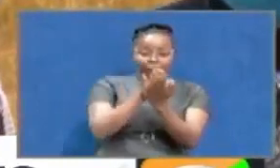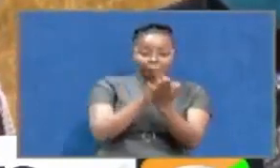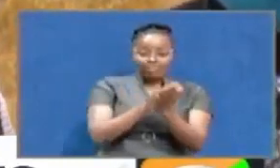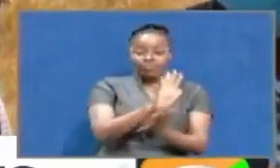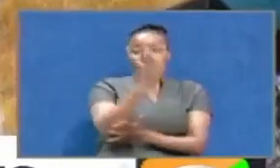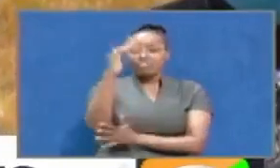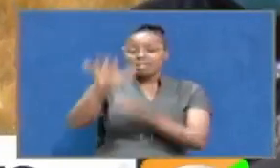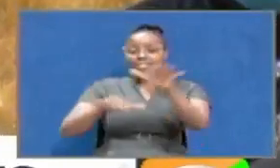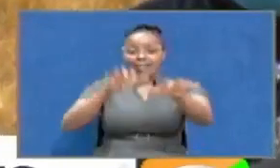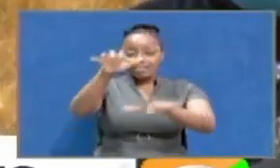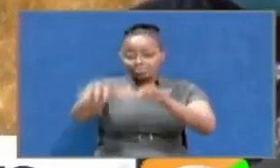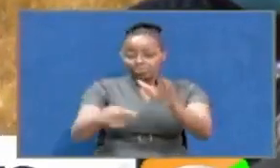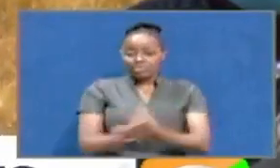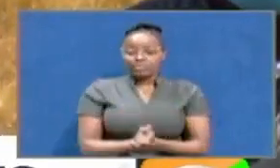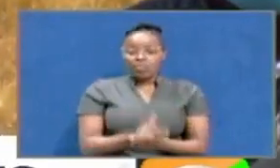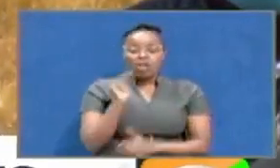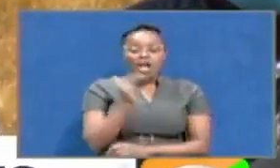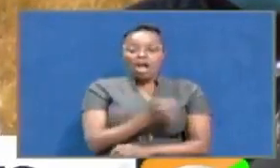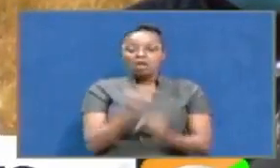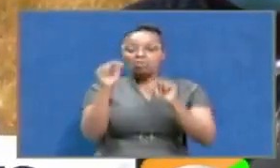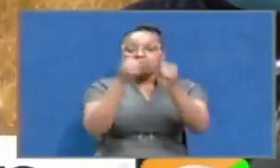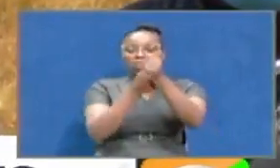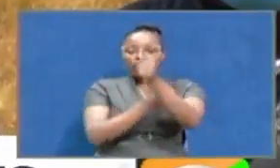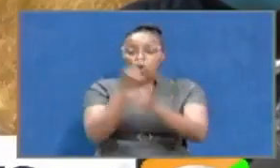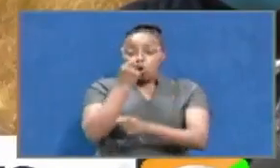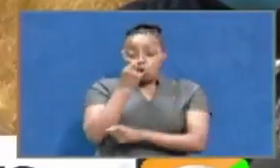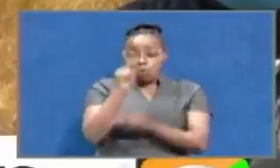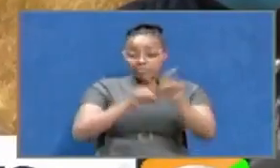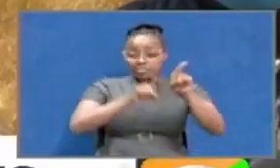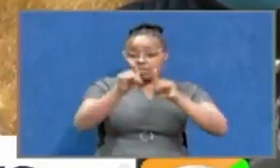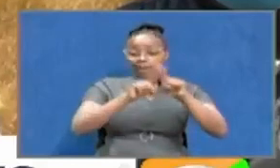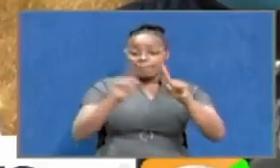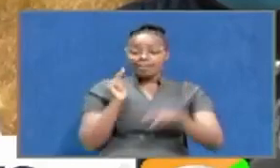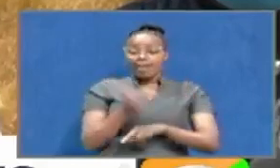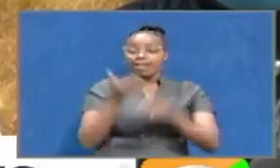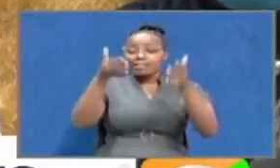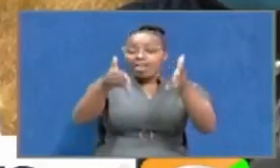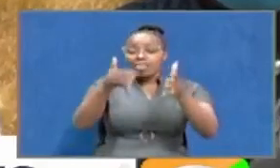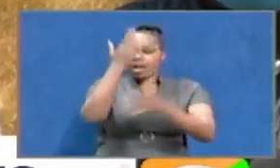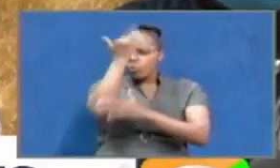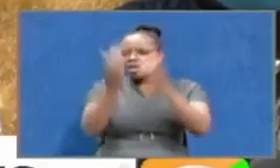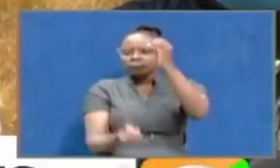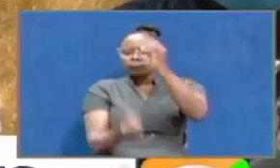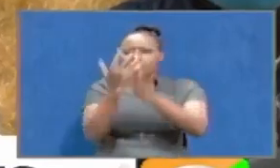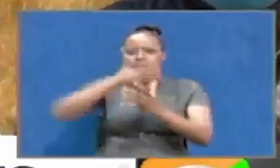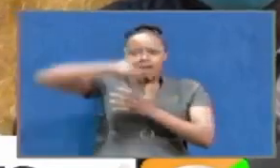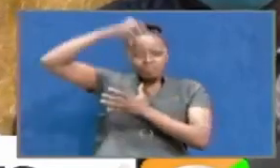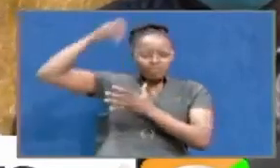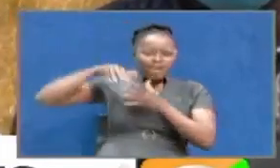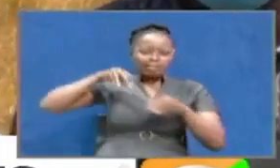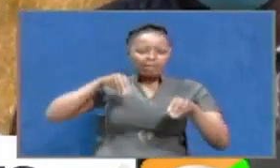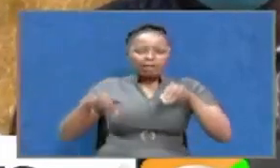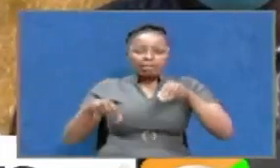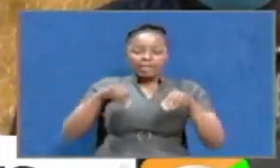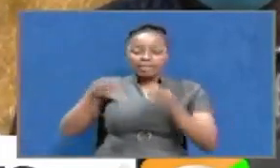conservation. Migration is taking place. We are here to support the domestic tourism, but also we are here to launch the lion and the hyena